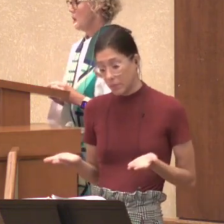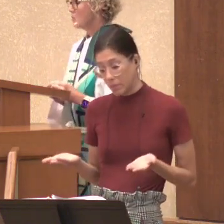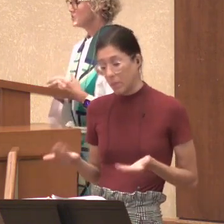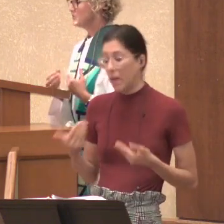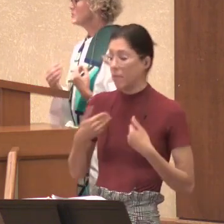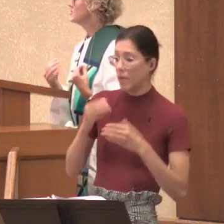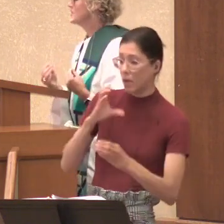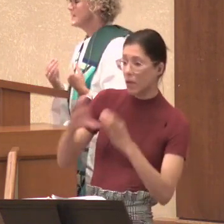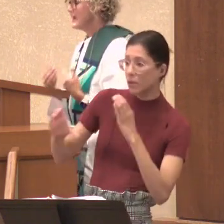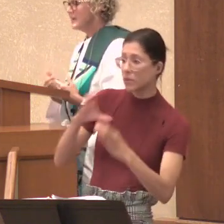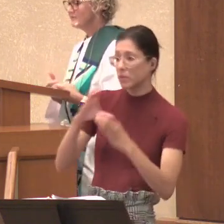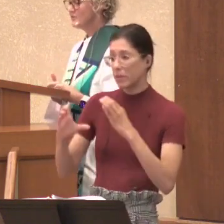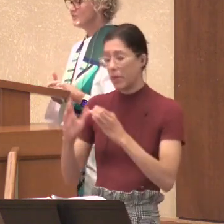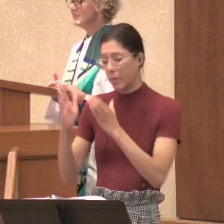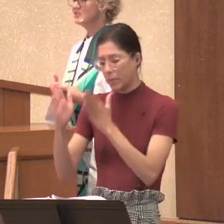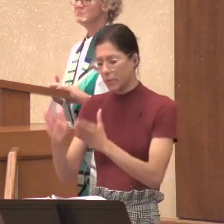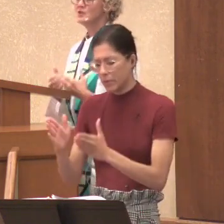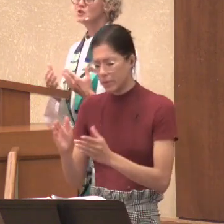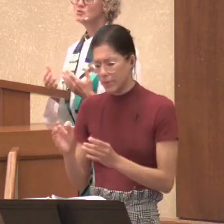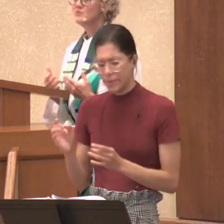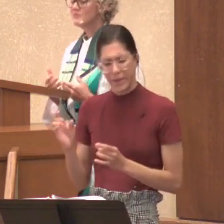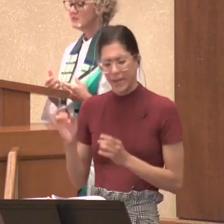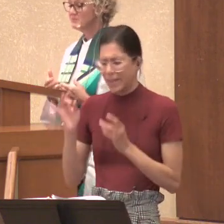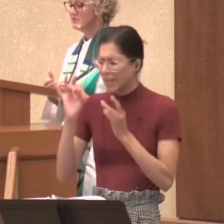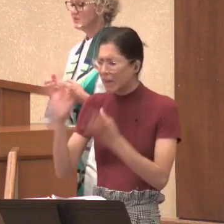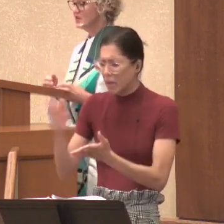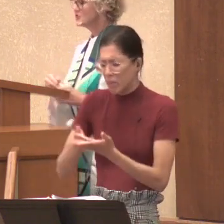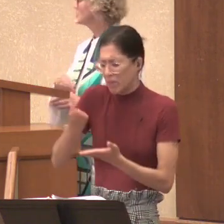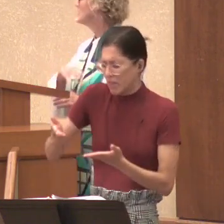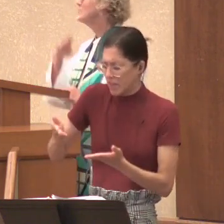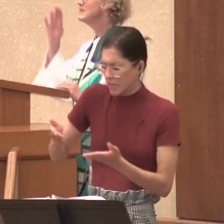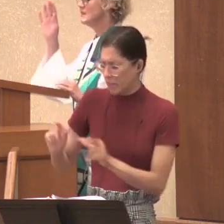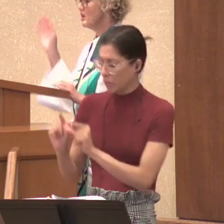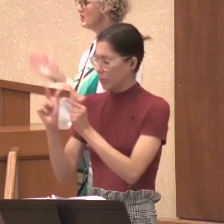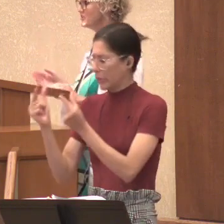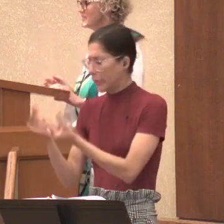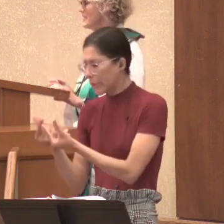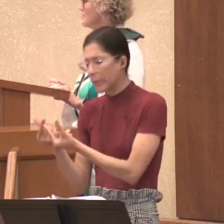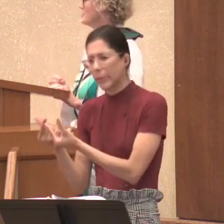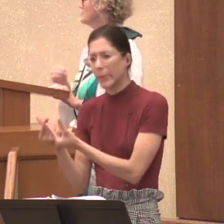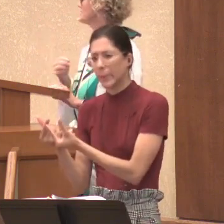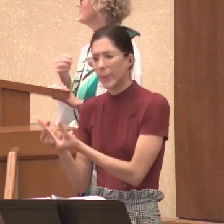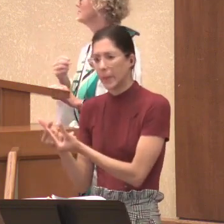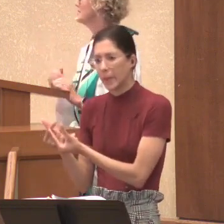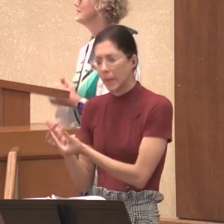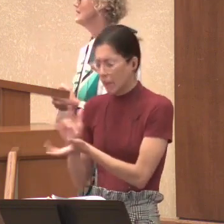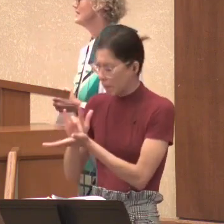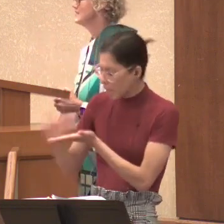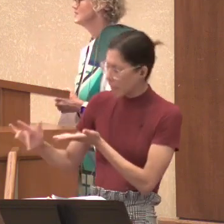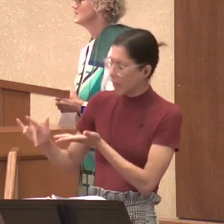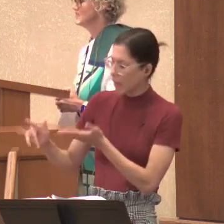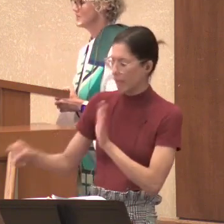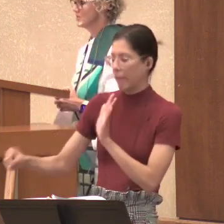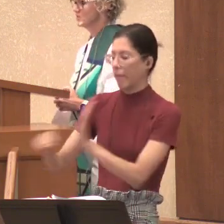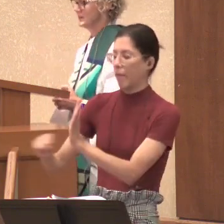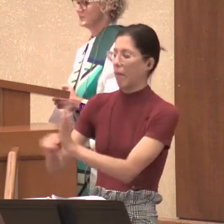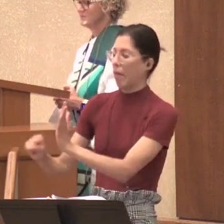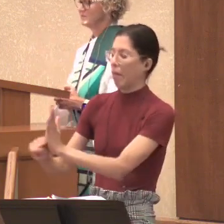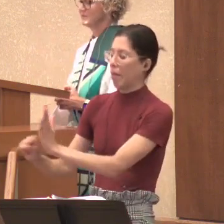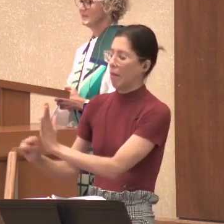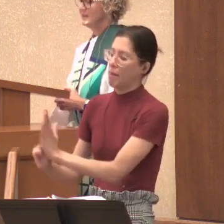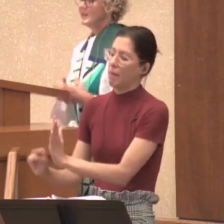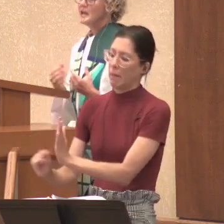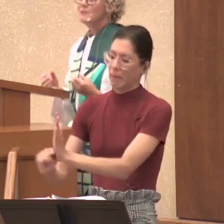conversation where someone was saying hateful things about a group of people, just lumping them all together with some negative